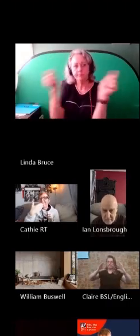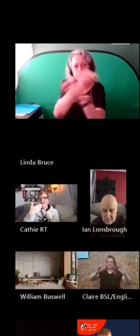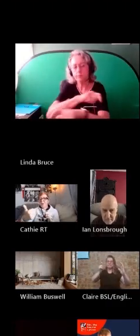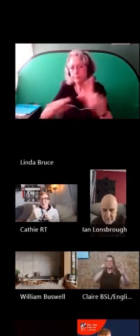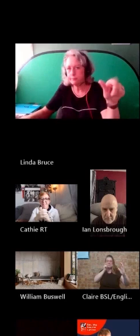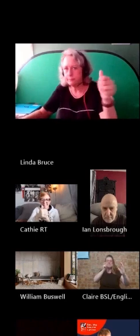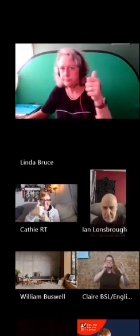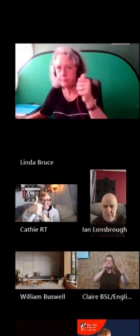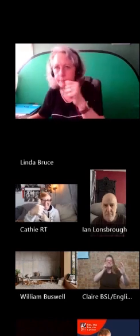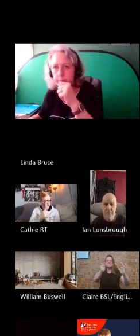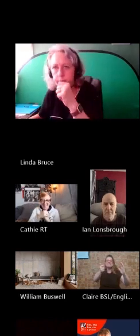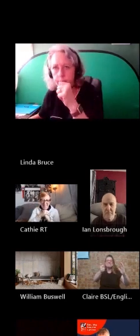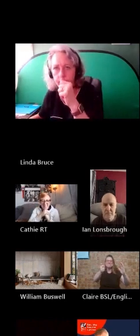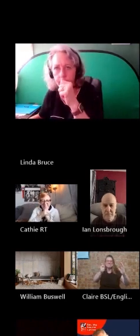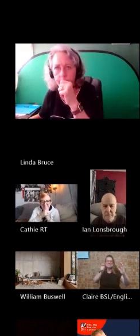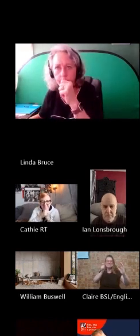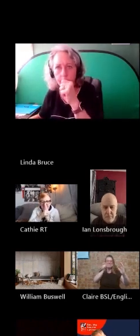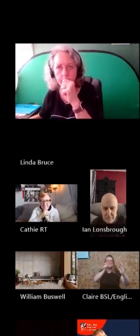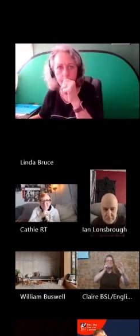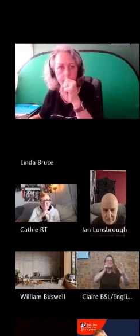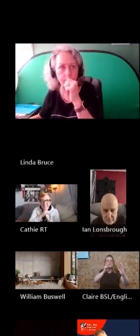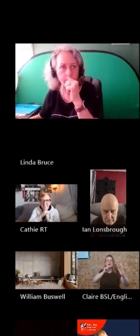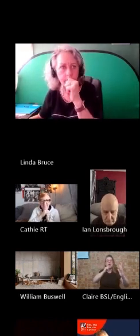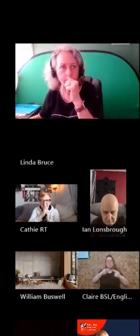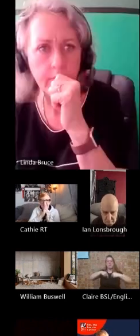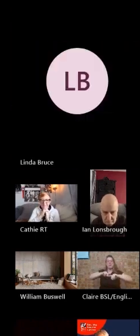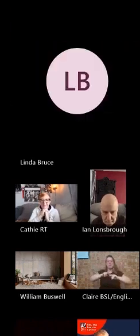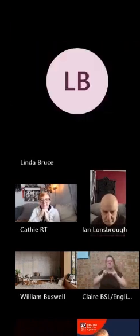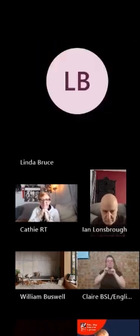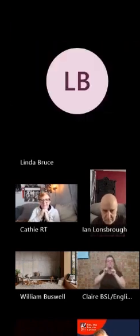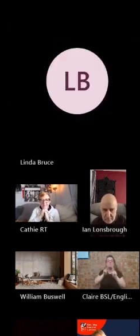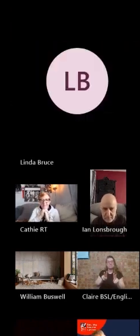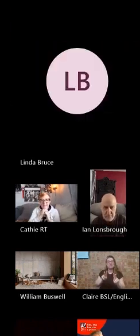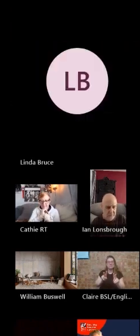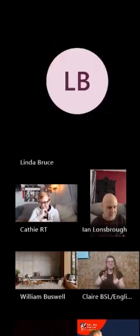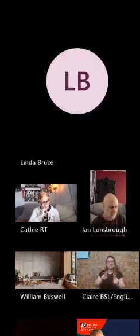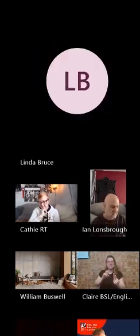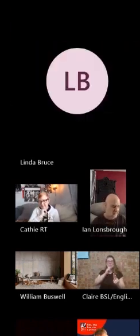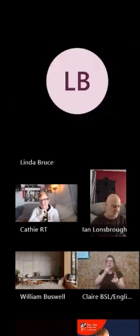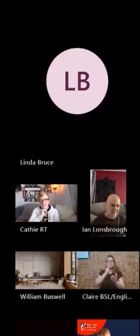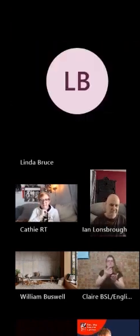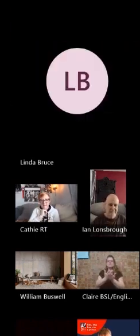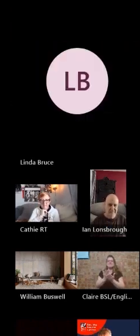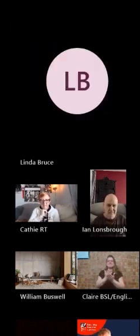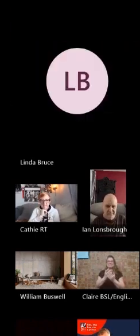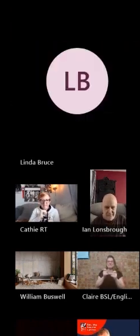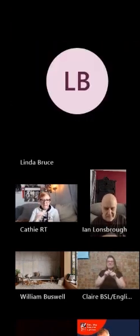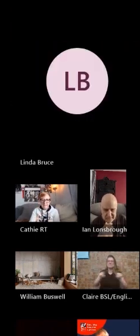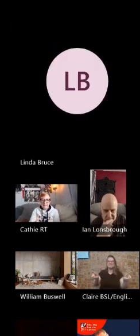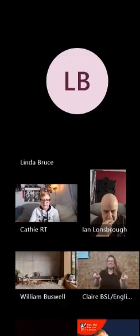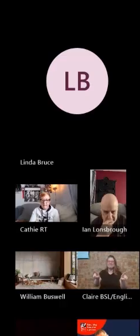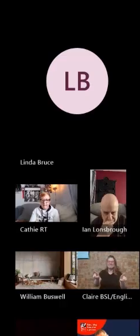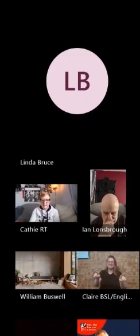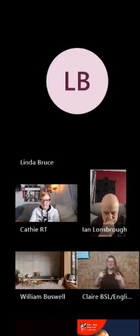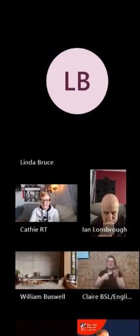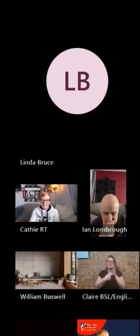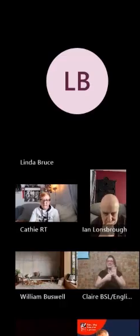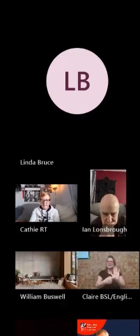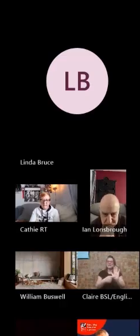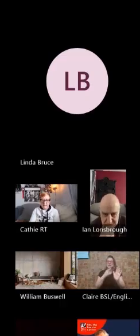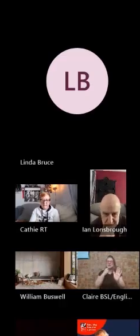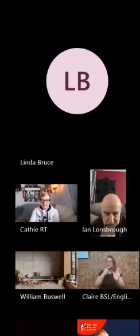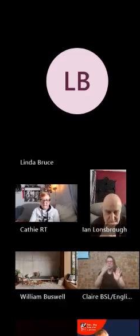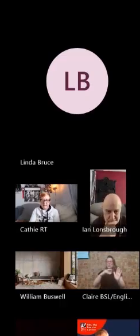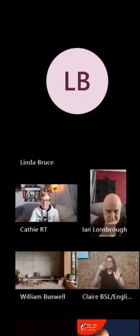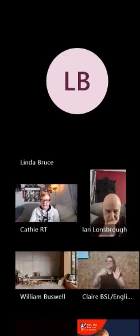screen, I will see it, but it won't be shared. So if I share the screen, you won't